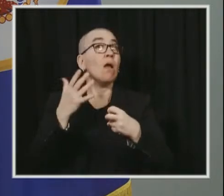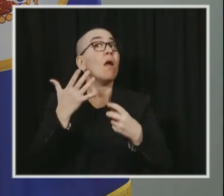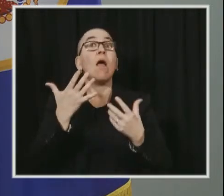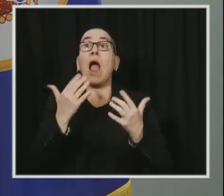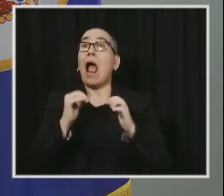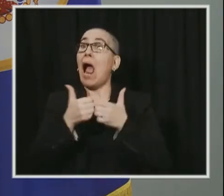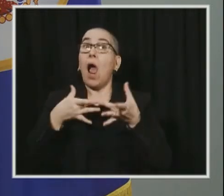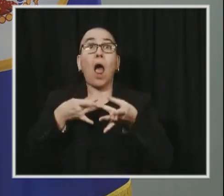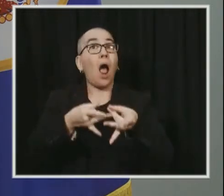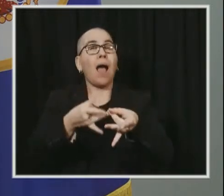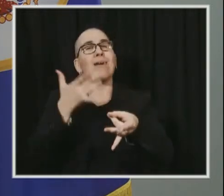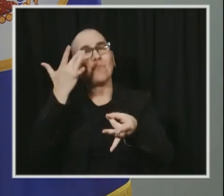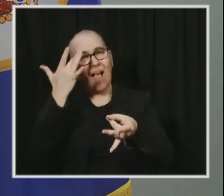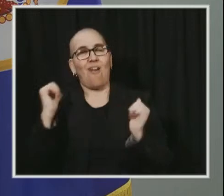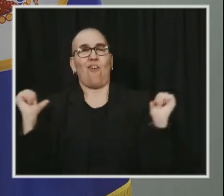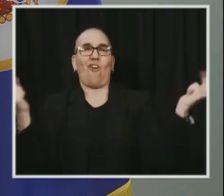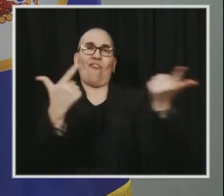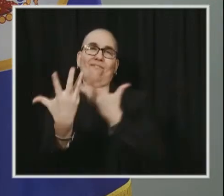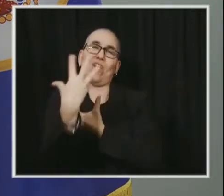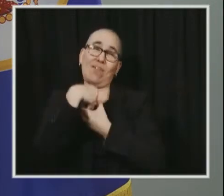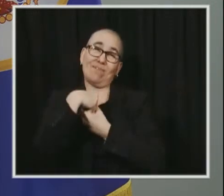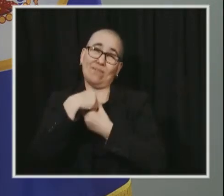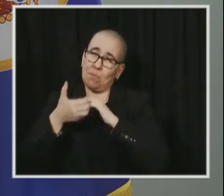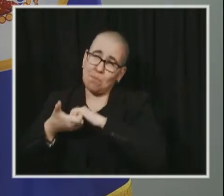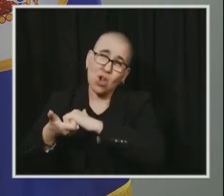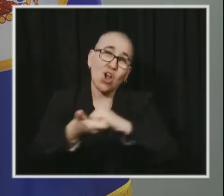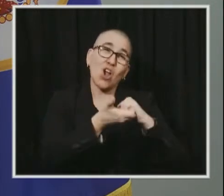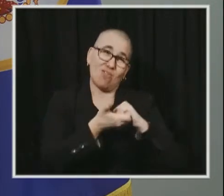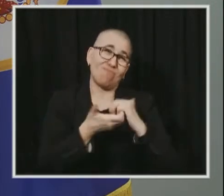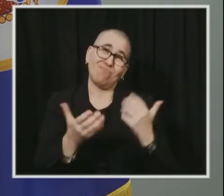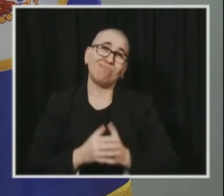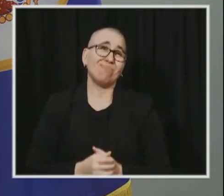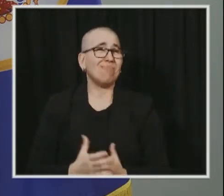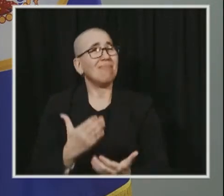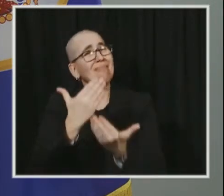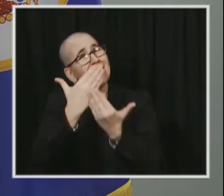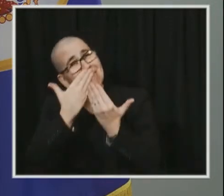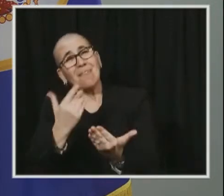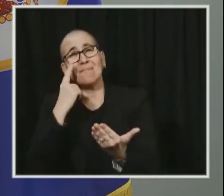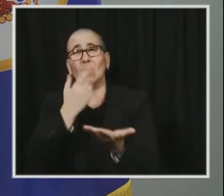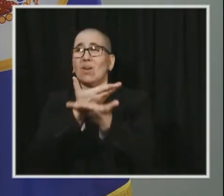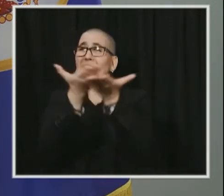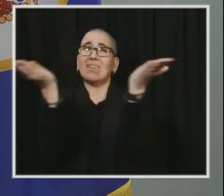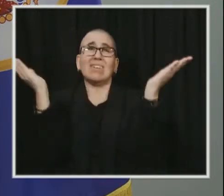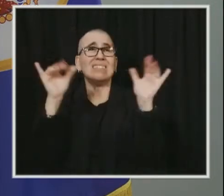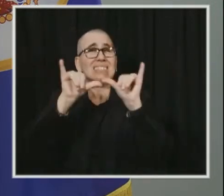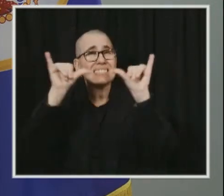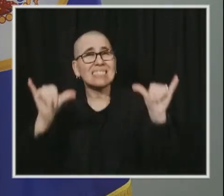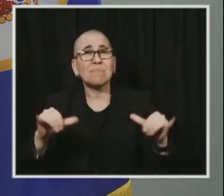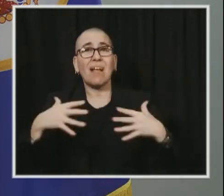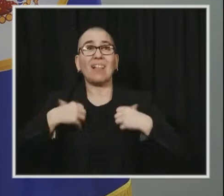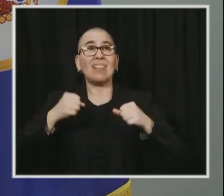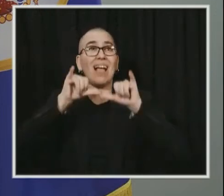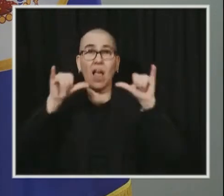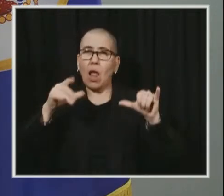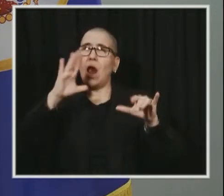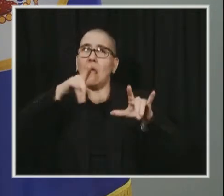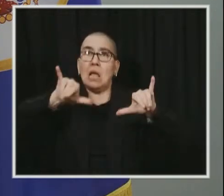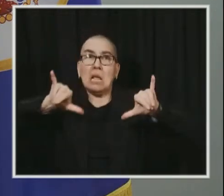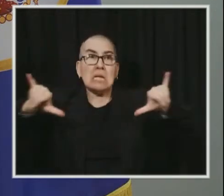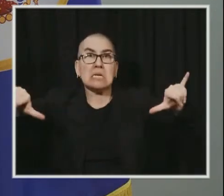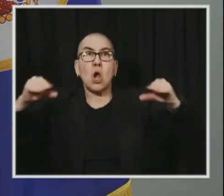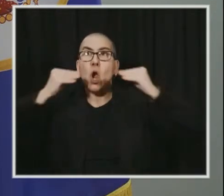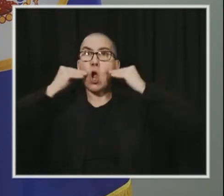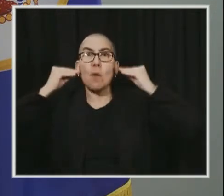way through. Today, I'm grateful to the health systems of Minnesota that have come together as one to bring our best thinking to bear